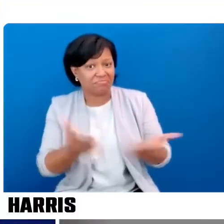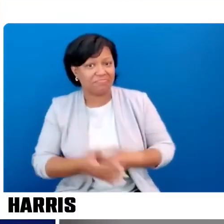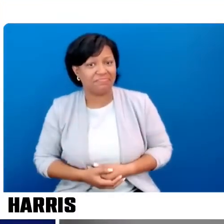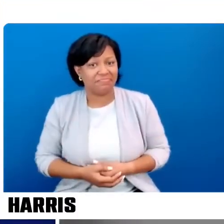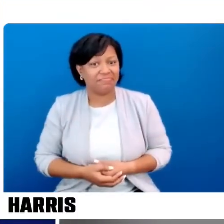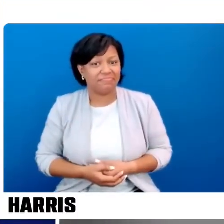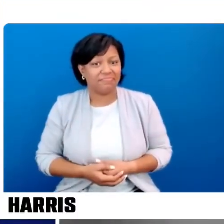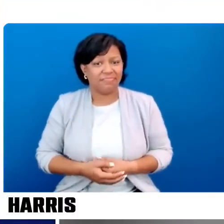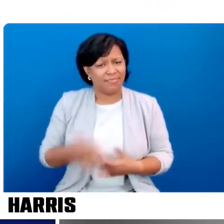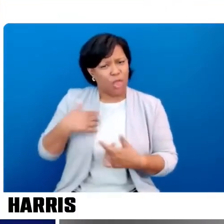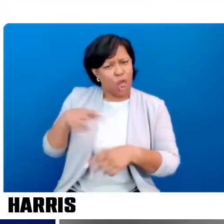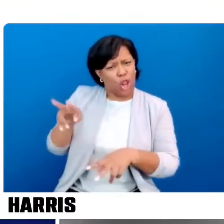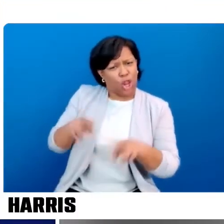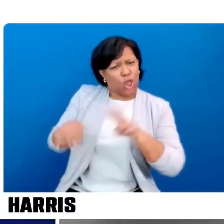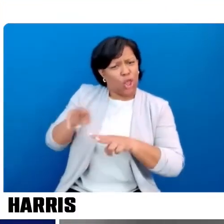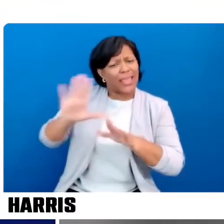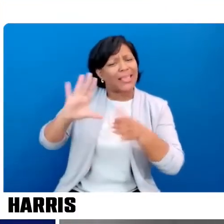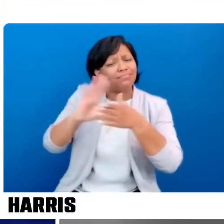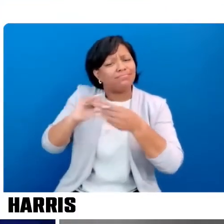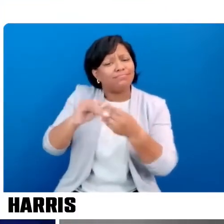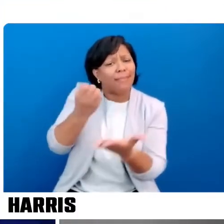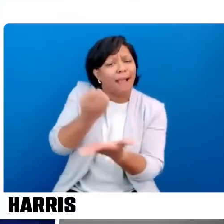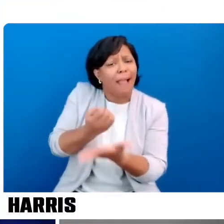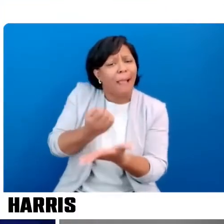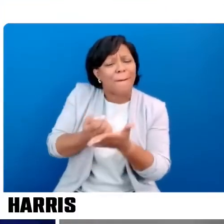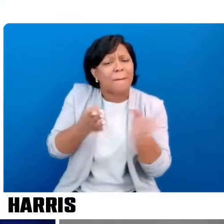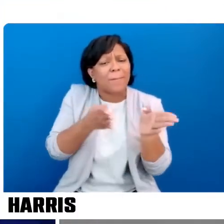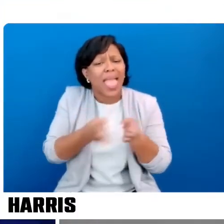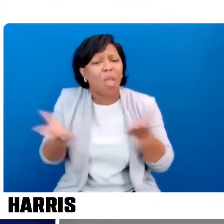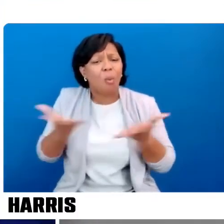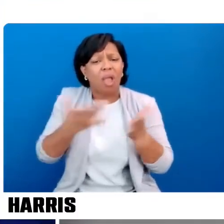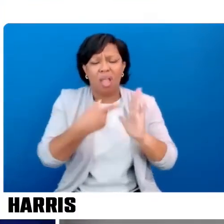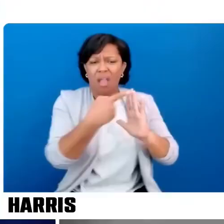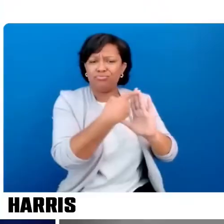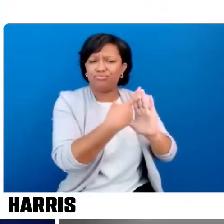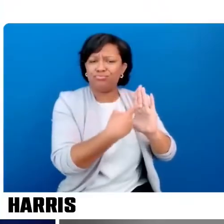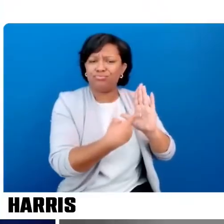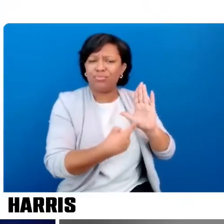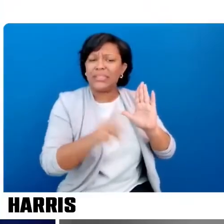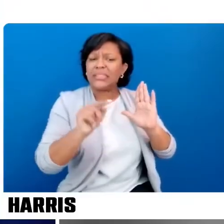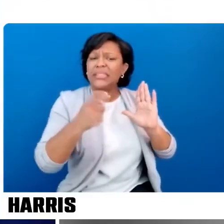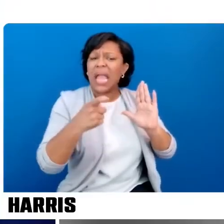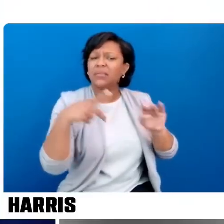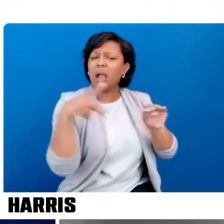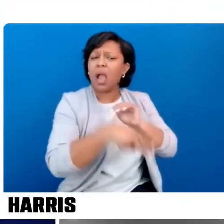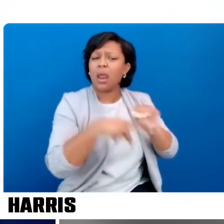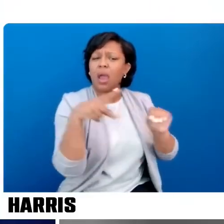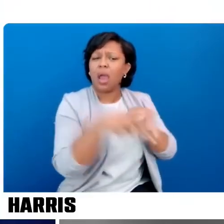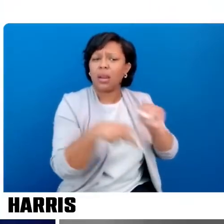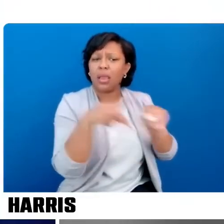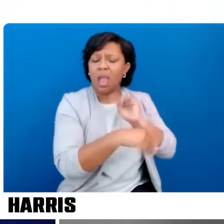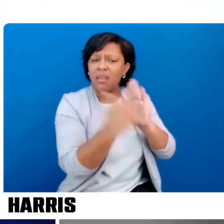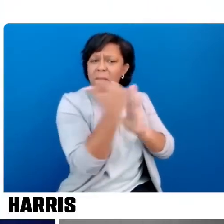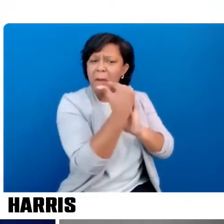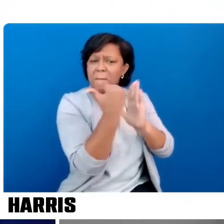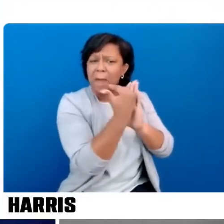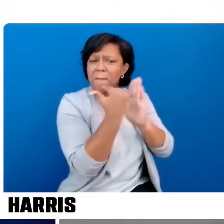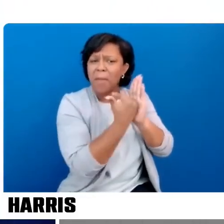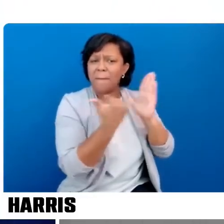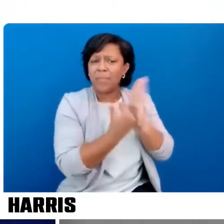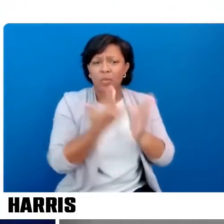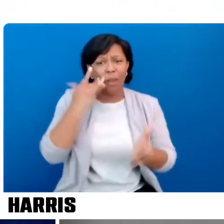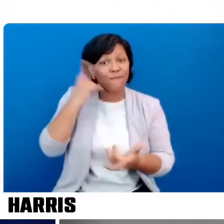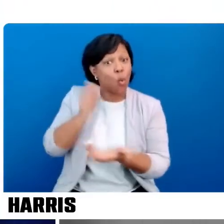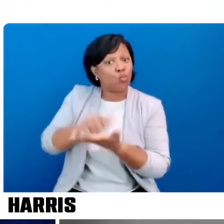all about tax breaks for the richest people. I am offering what I describe as an opportunity economy, and the